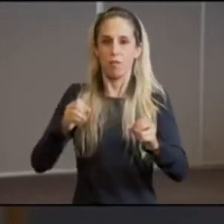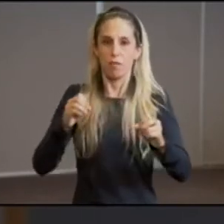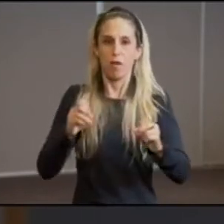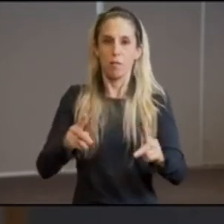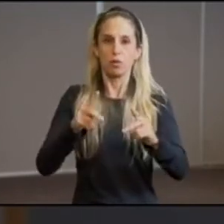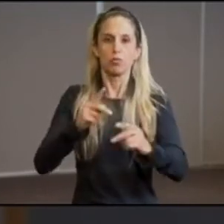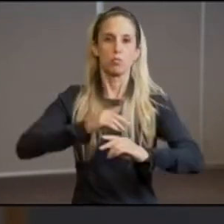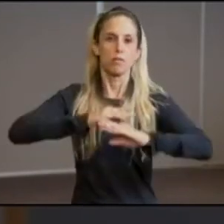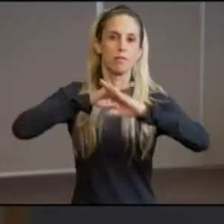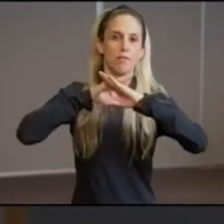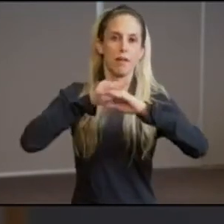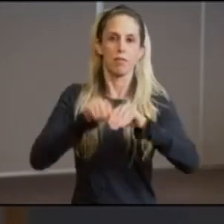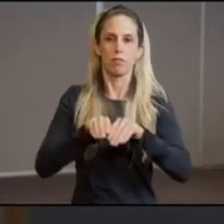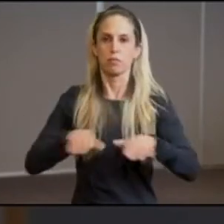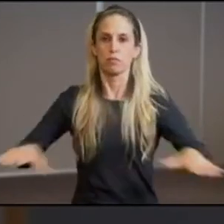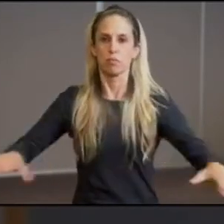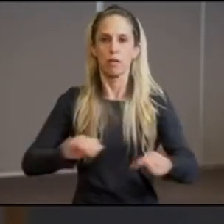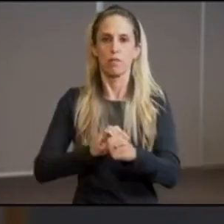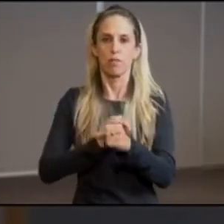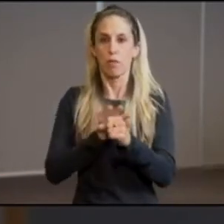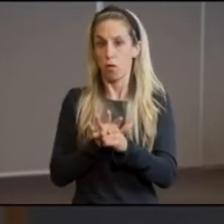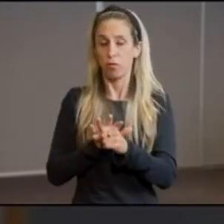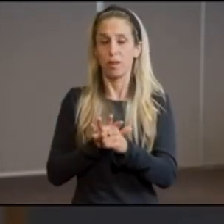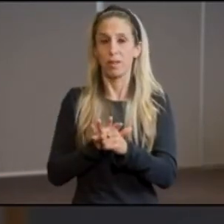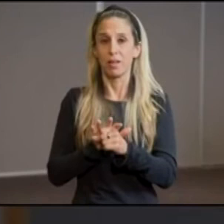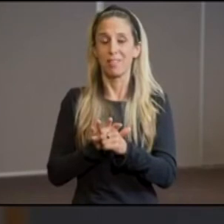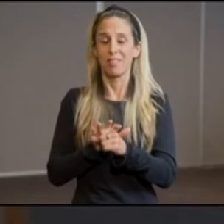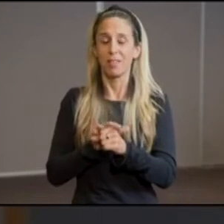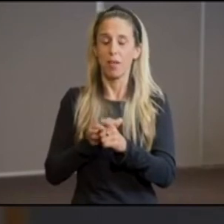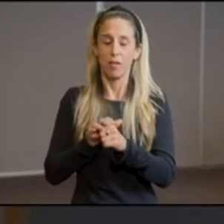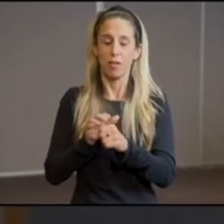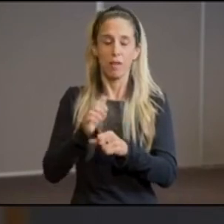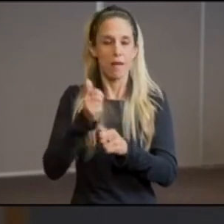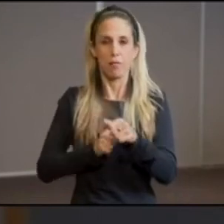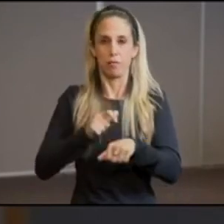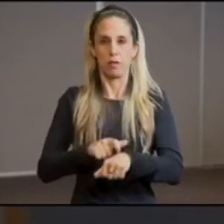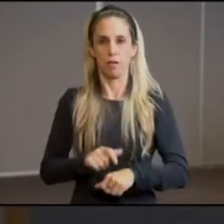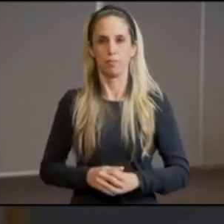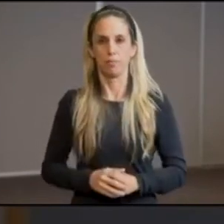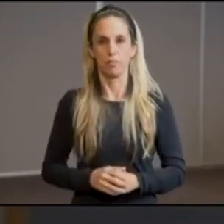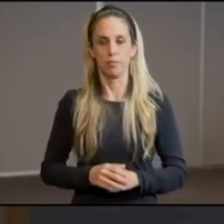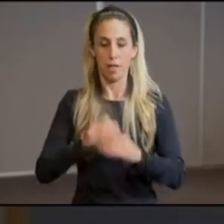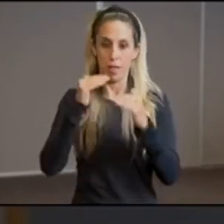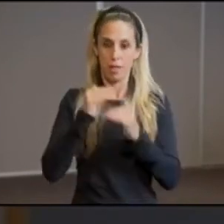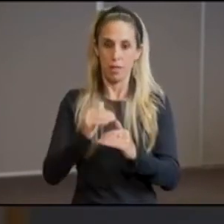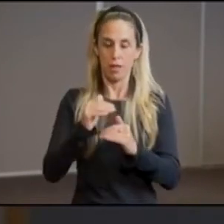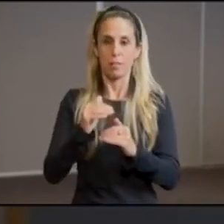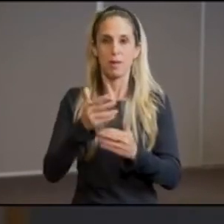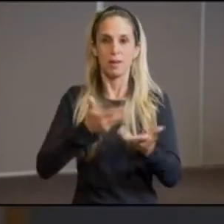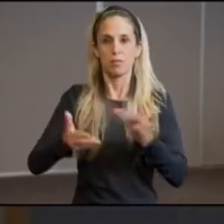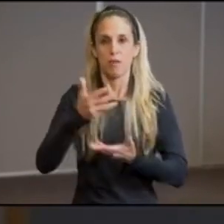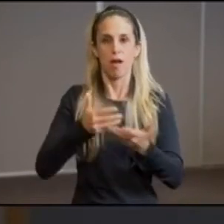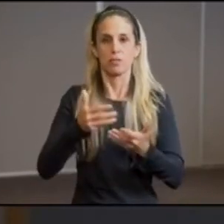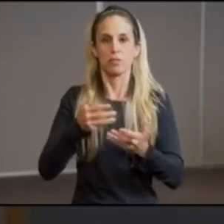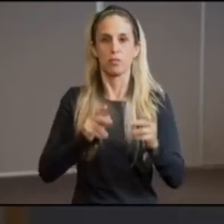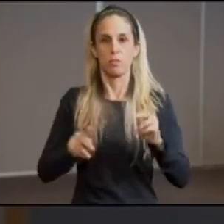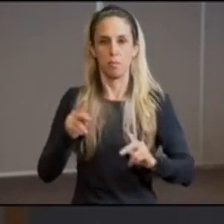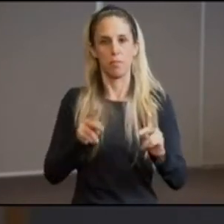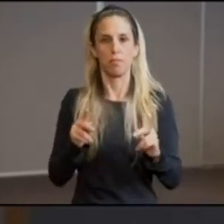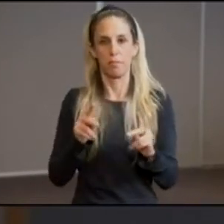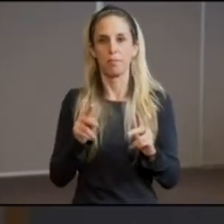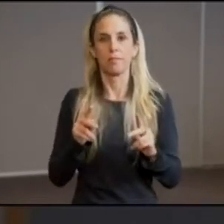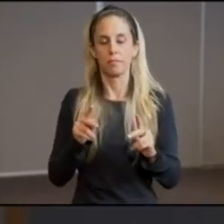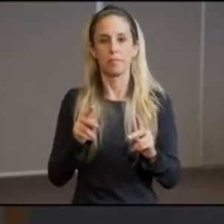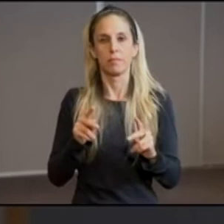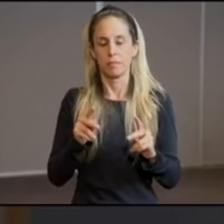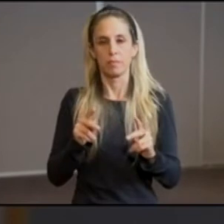the spread of COVID. Every single time. You limit the number of interactions you have with other people.